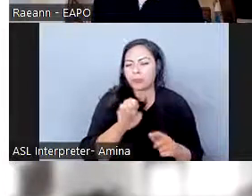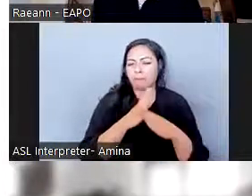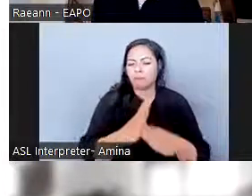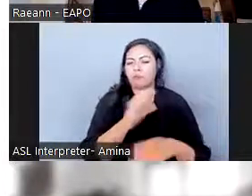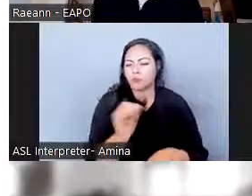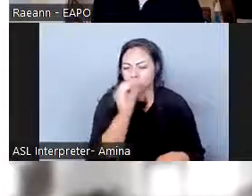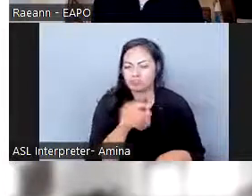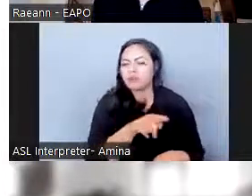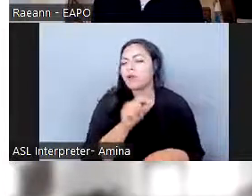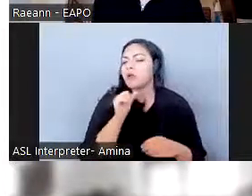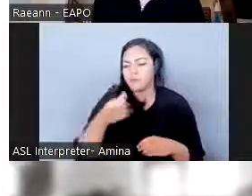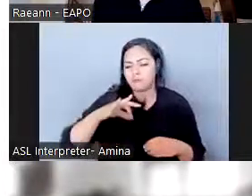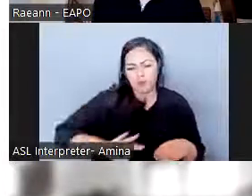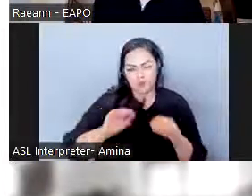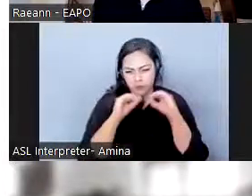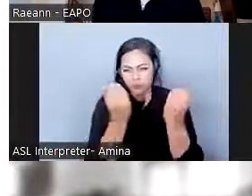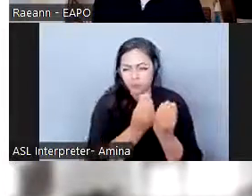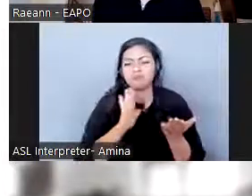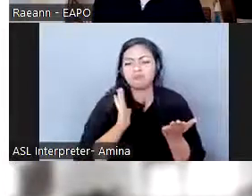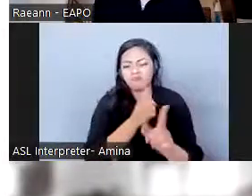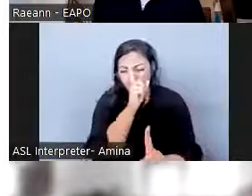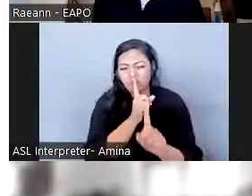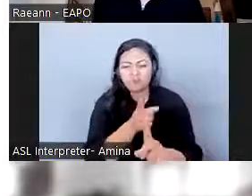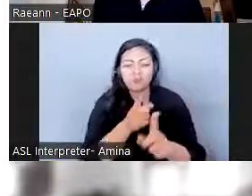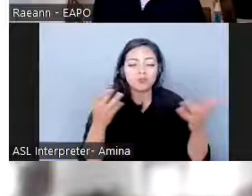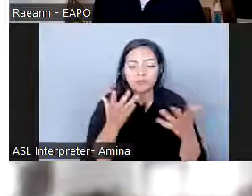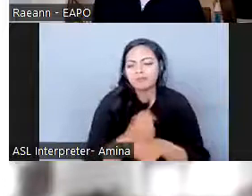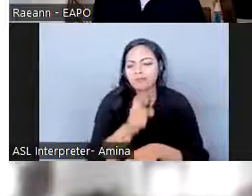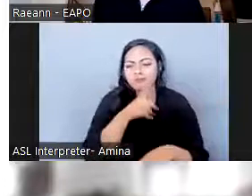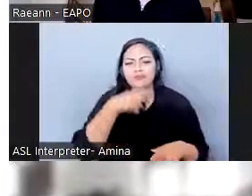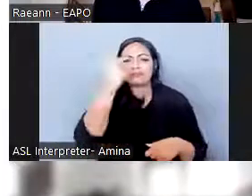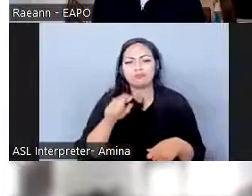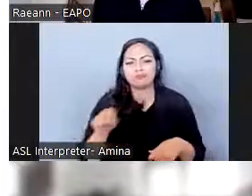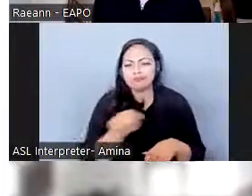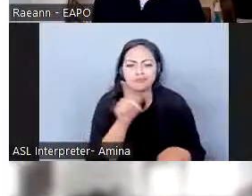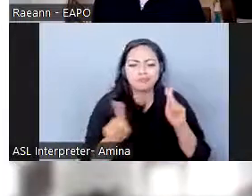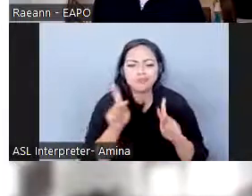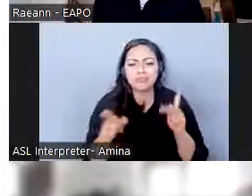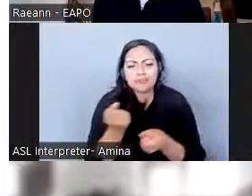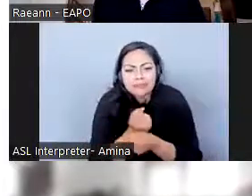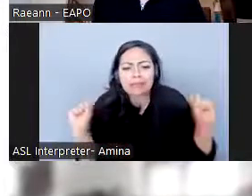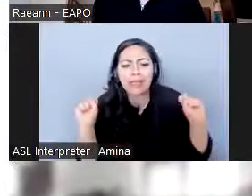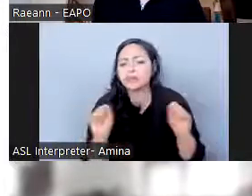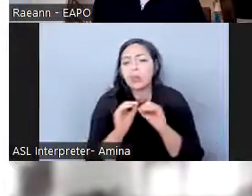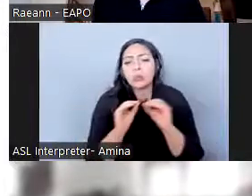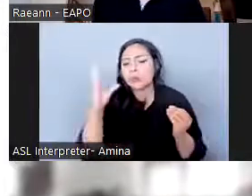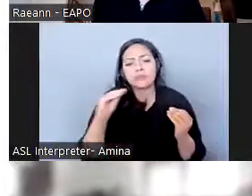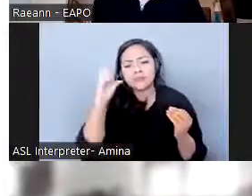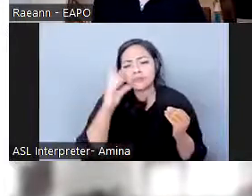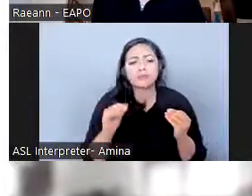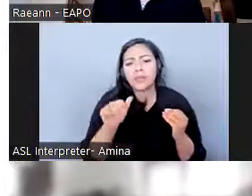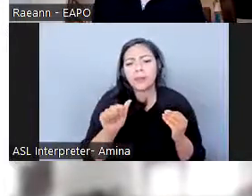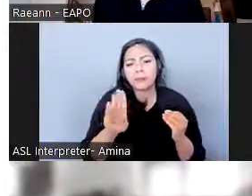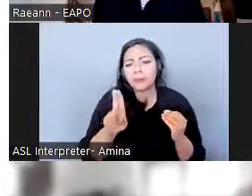and our mission is really to make sure seniors are safe and free from abuse. And we work collaboratively with our